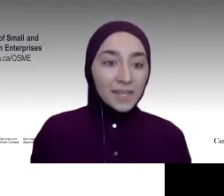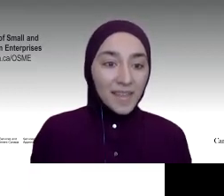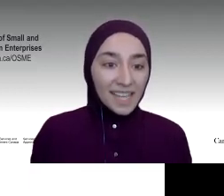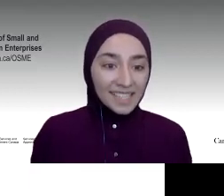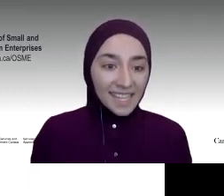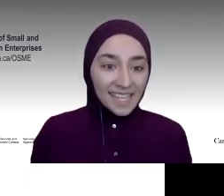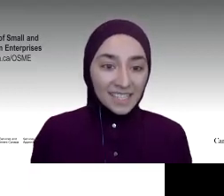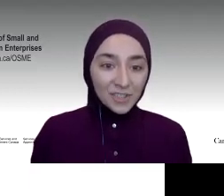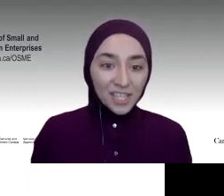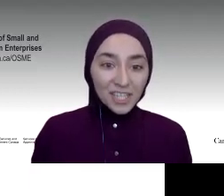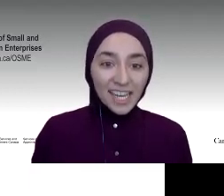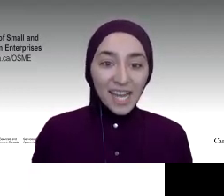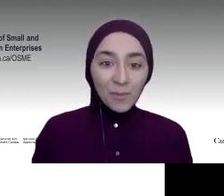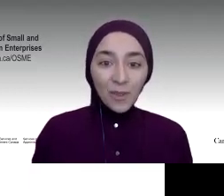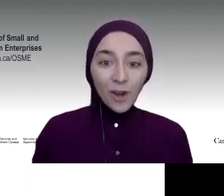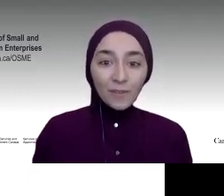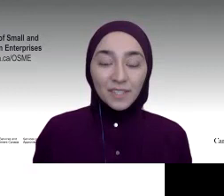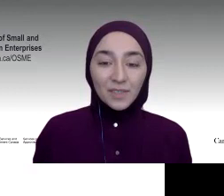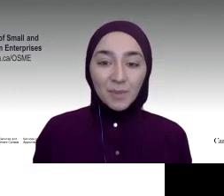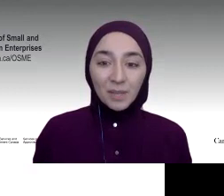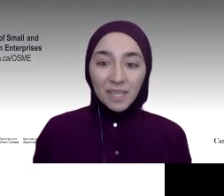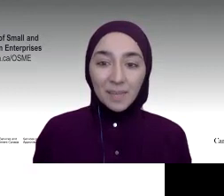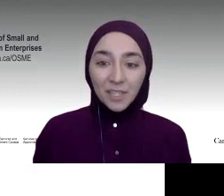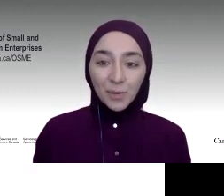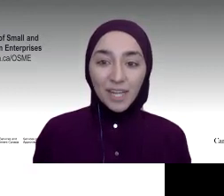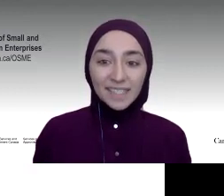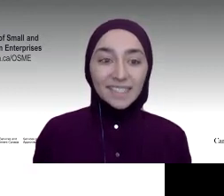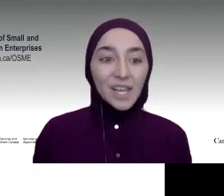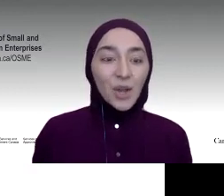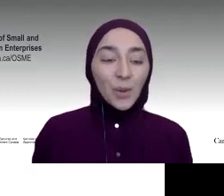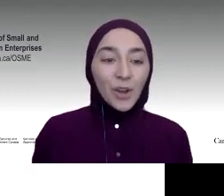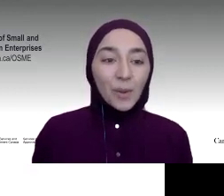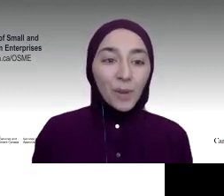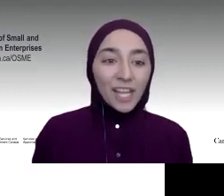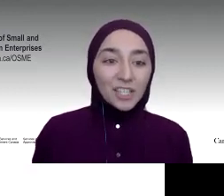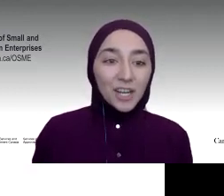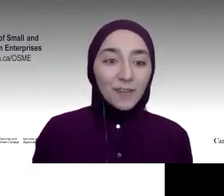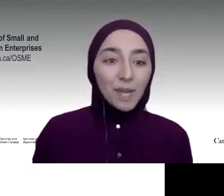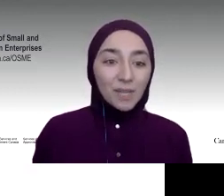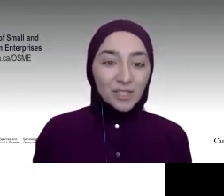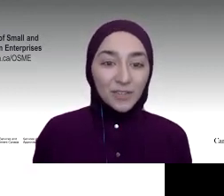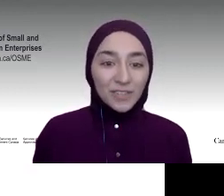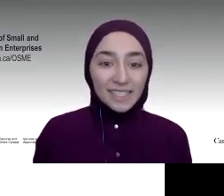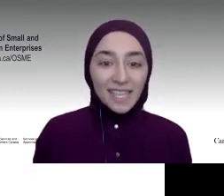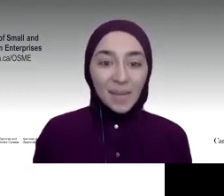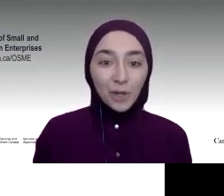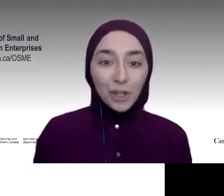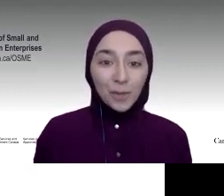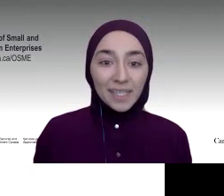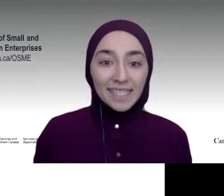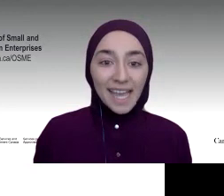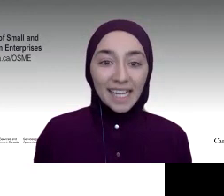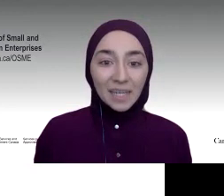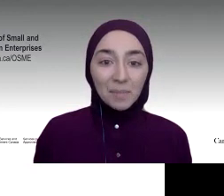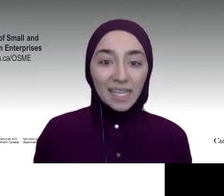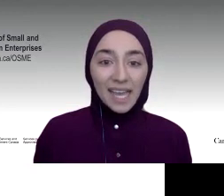So as in Daniela's introduction, I'm with the Office of Small and Medium Enterprises. We are a branch of Public Services and